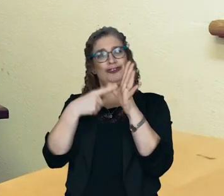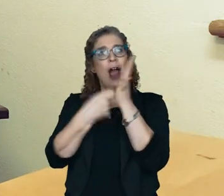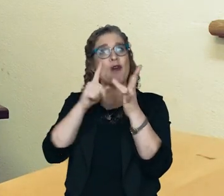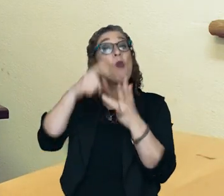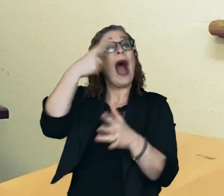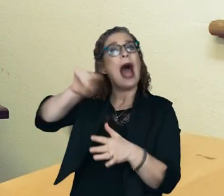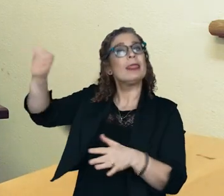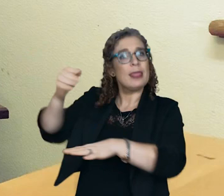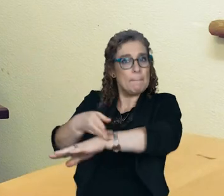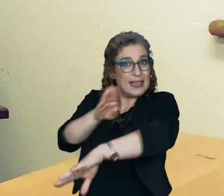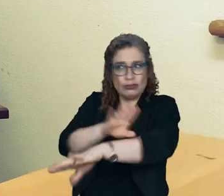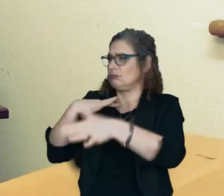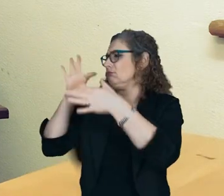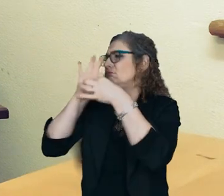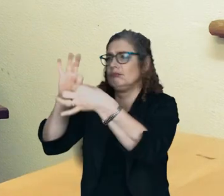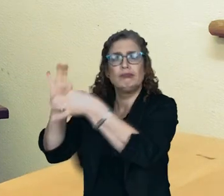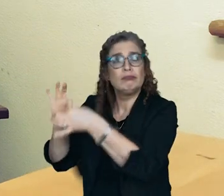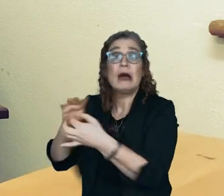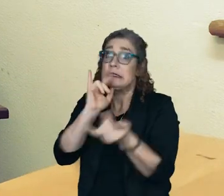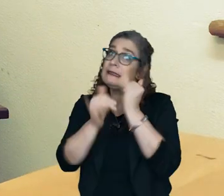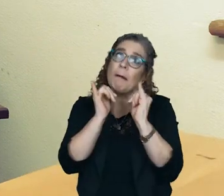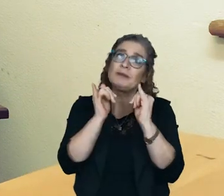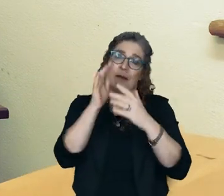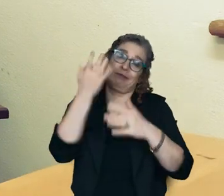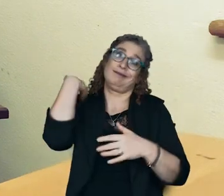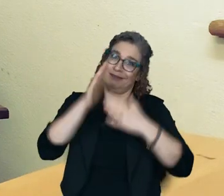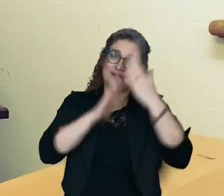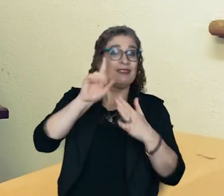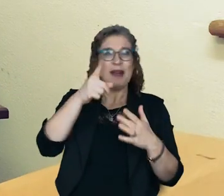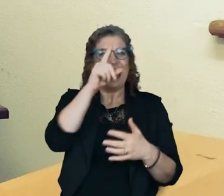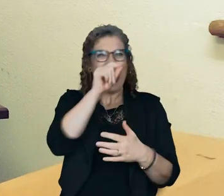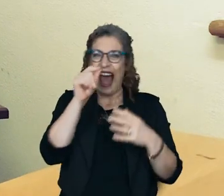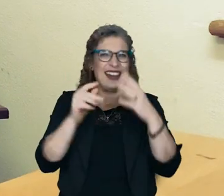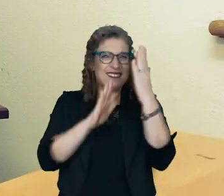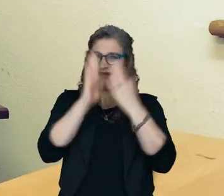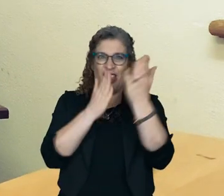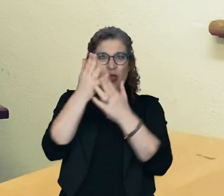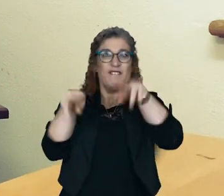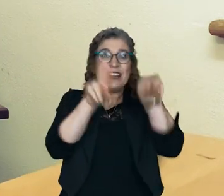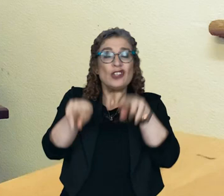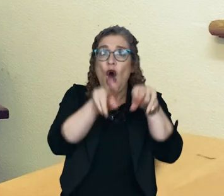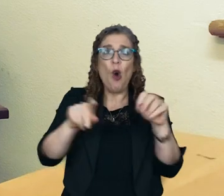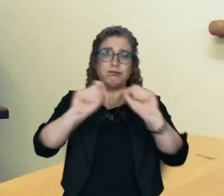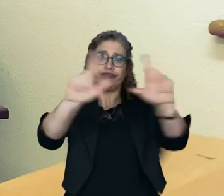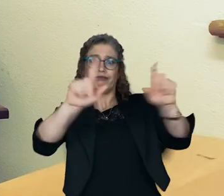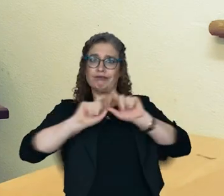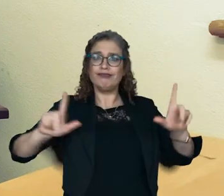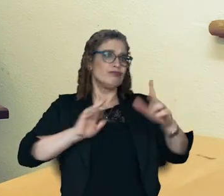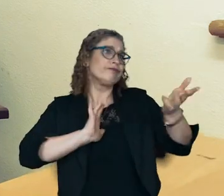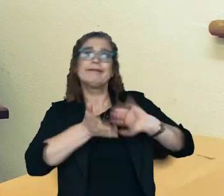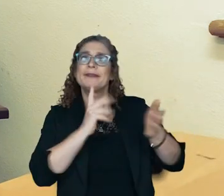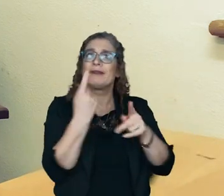through messaging or sometimes through video conversations. It's a really quick and easy way of communicating, but